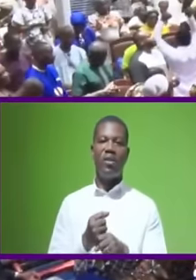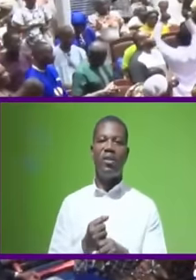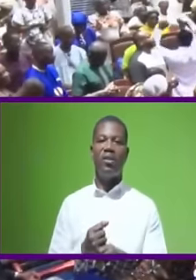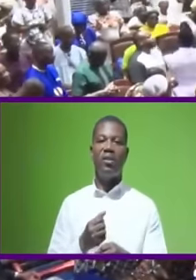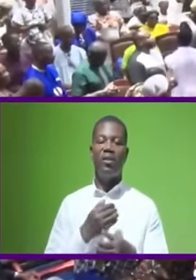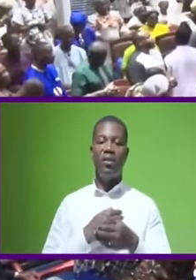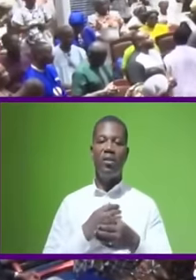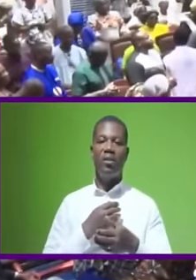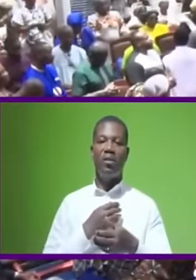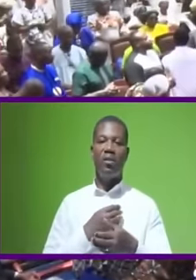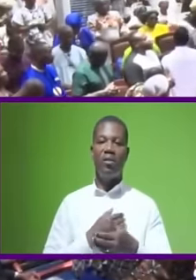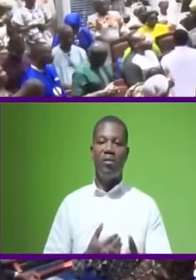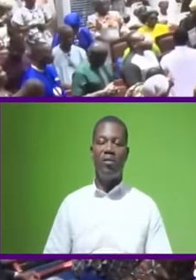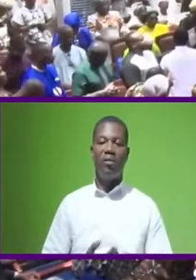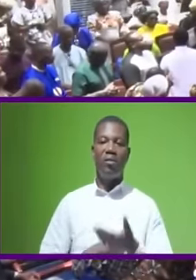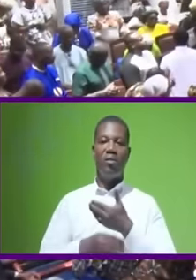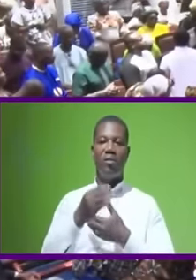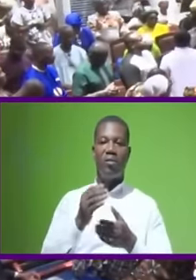Amen. Amen.